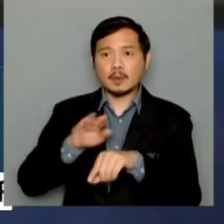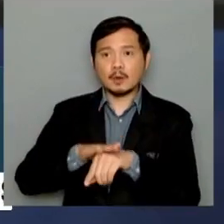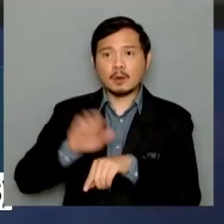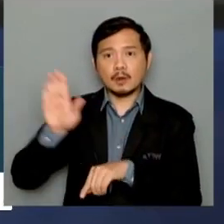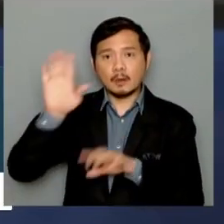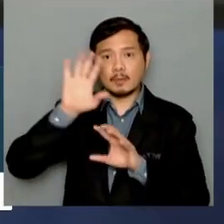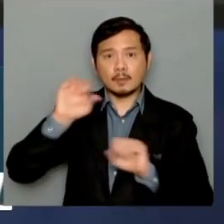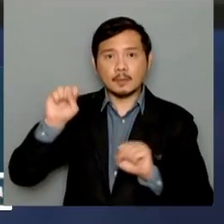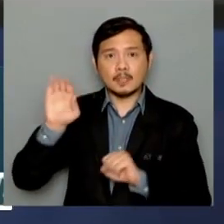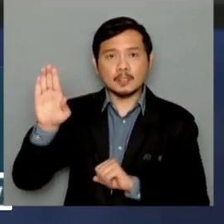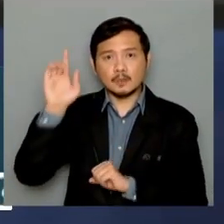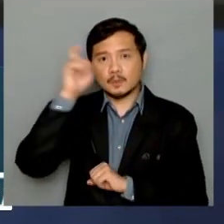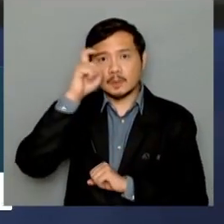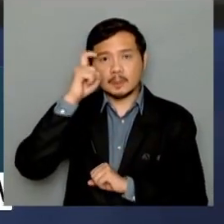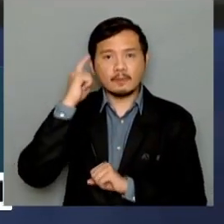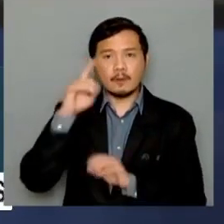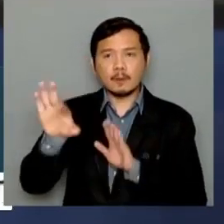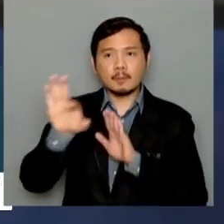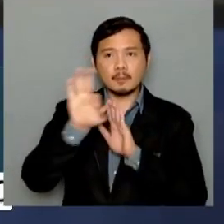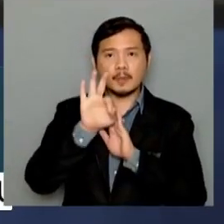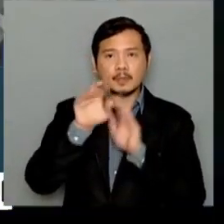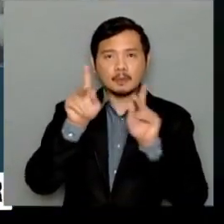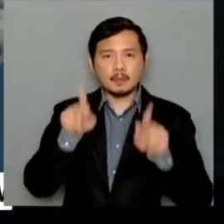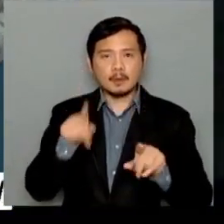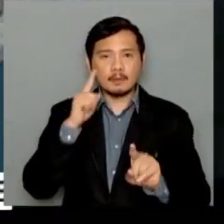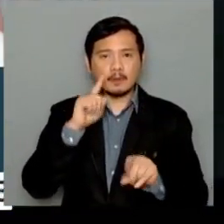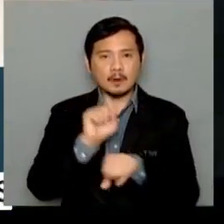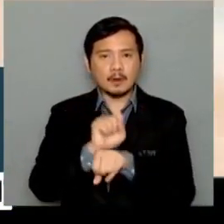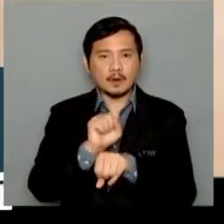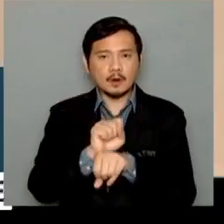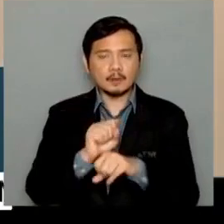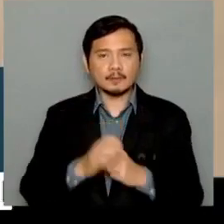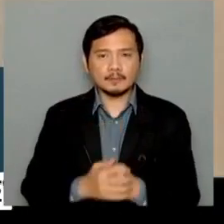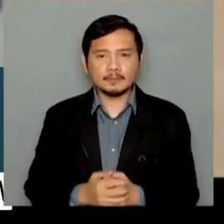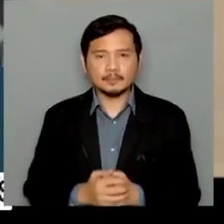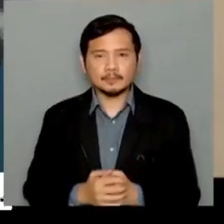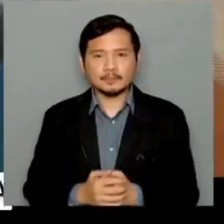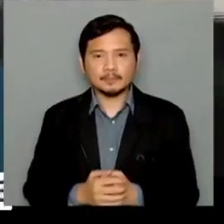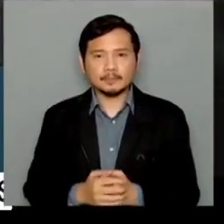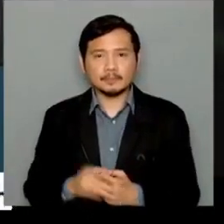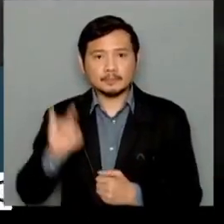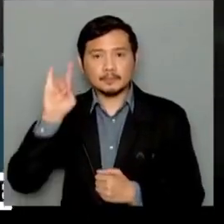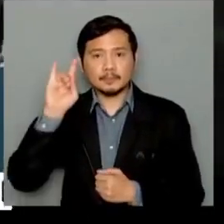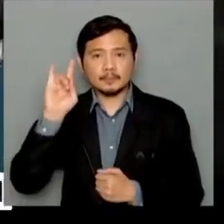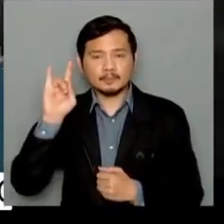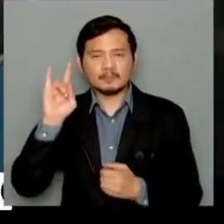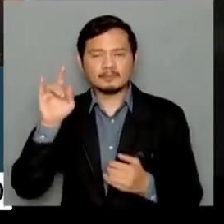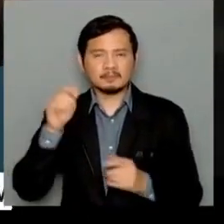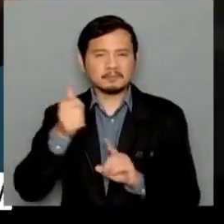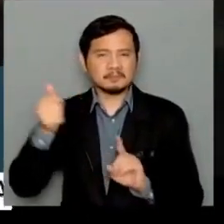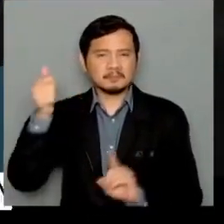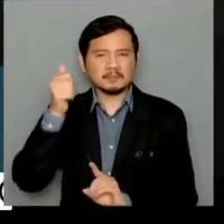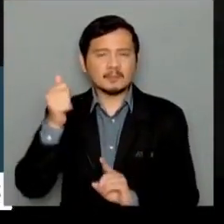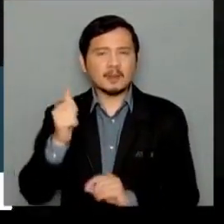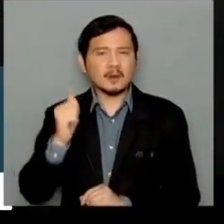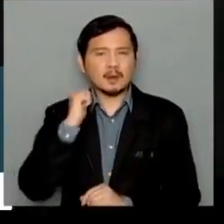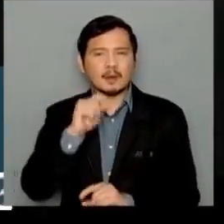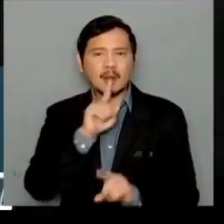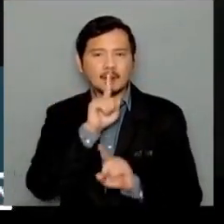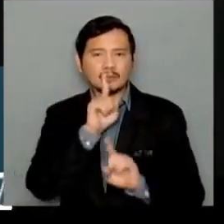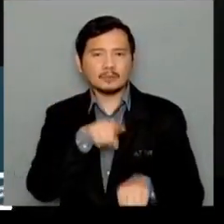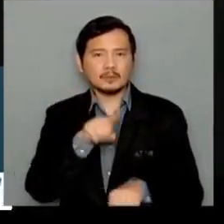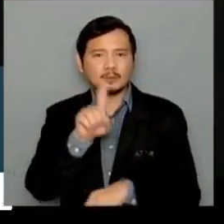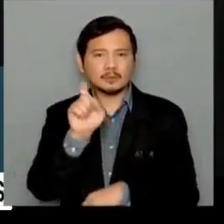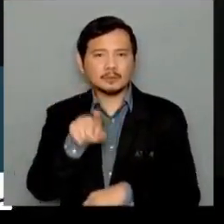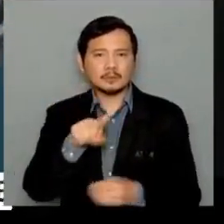the job. Meanwhile, the press secretary refused to answer questions regarding the birthday celebration